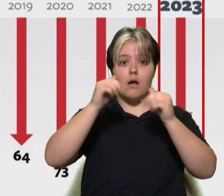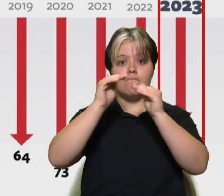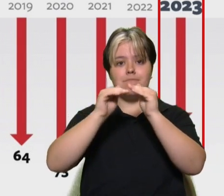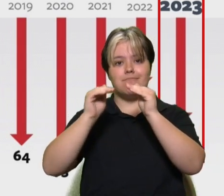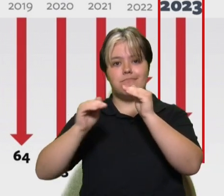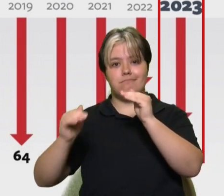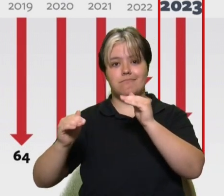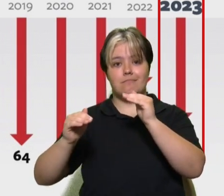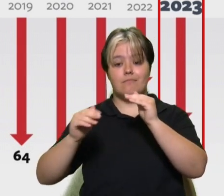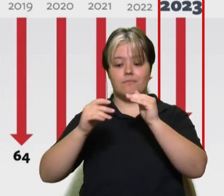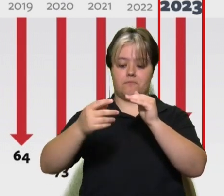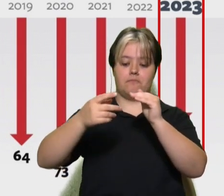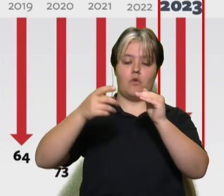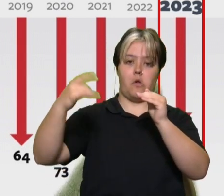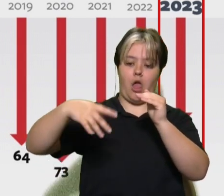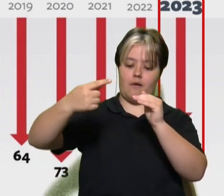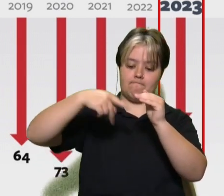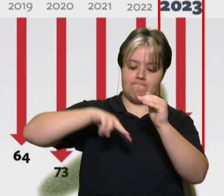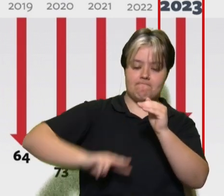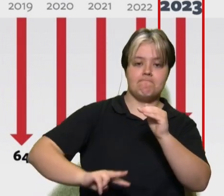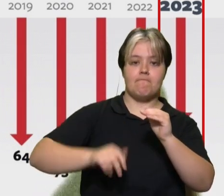democracy is lower, where